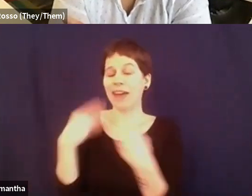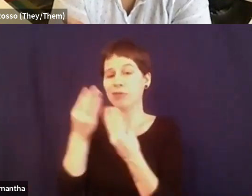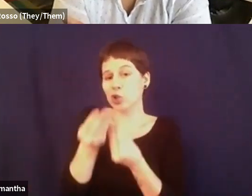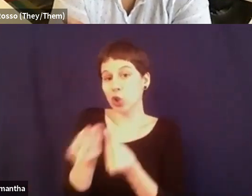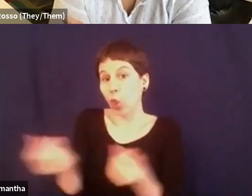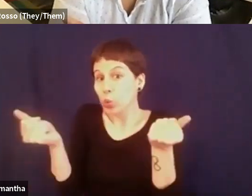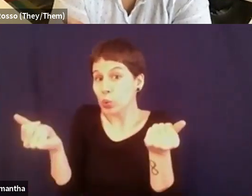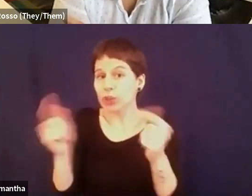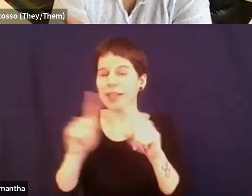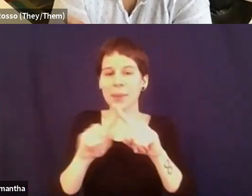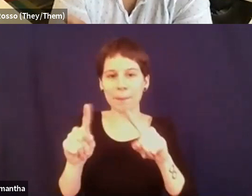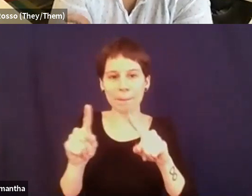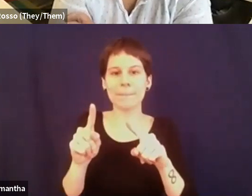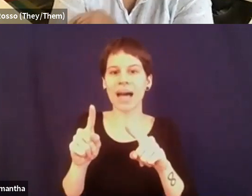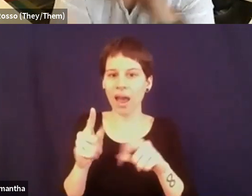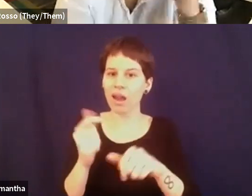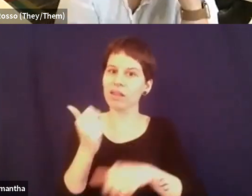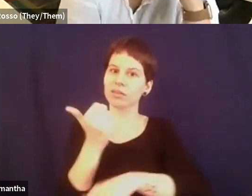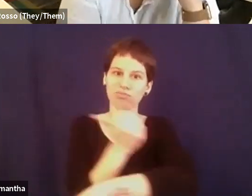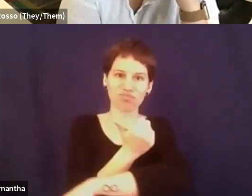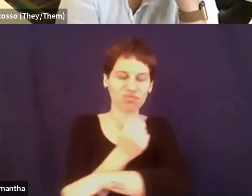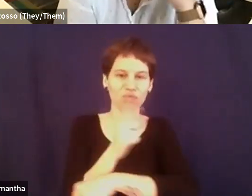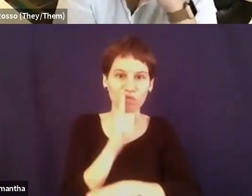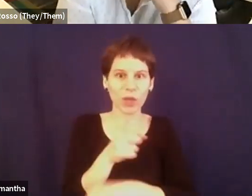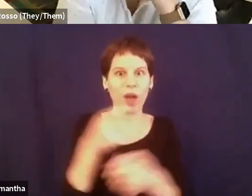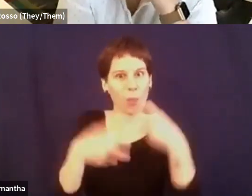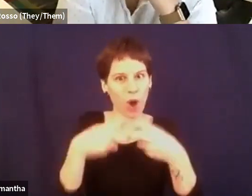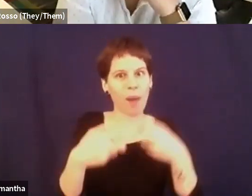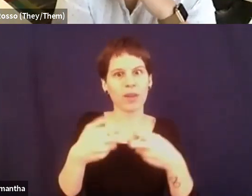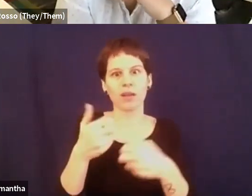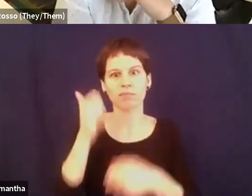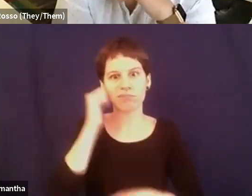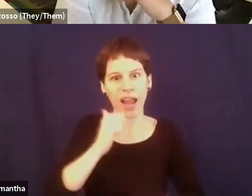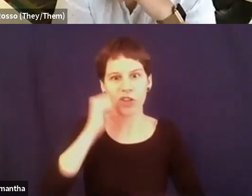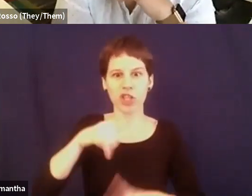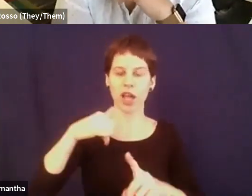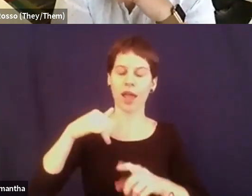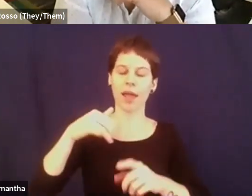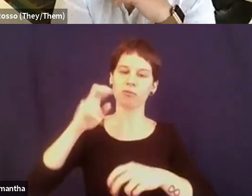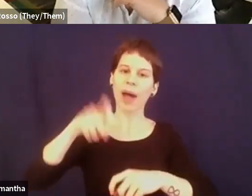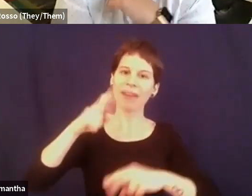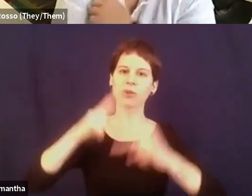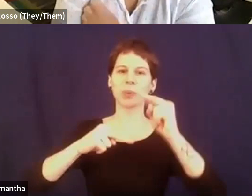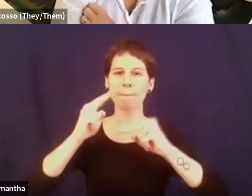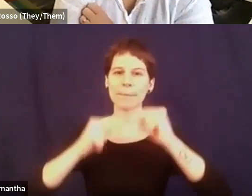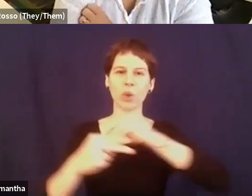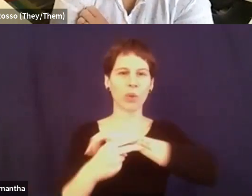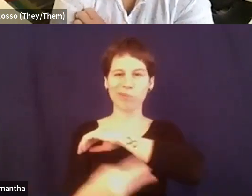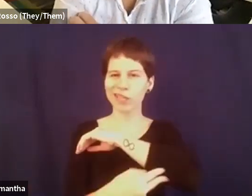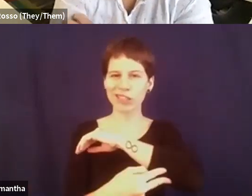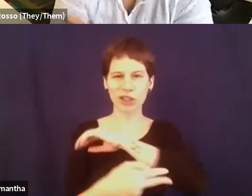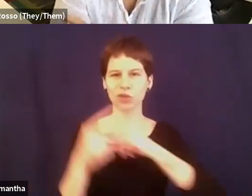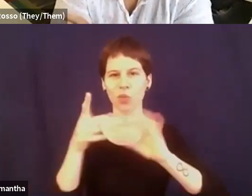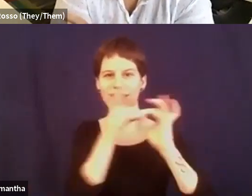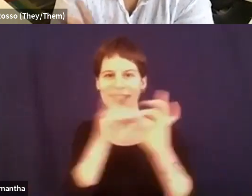real and substantive problem every day when you work with Black youth, is building bridges between, because nobody but